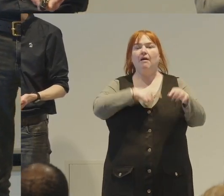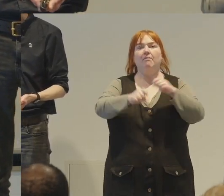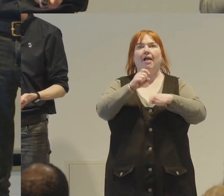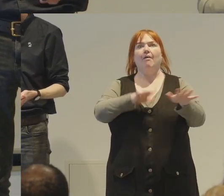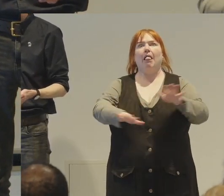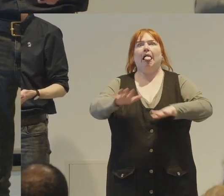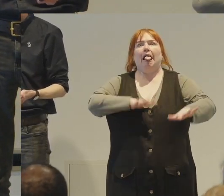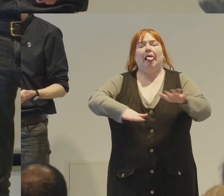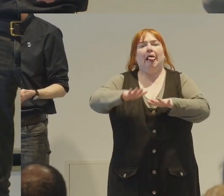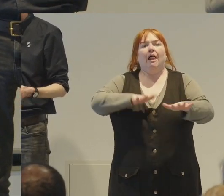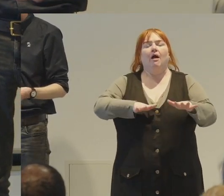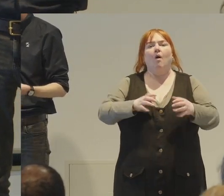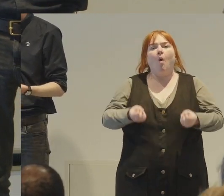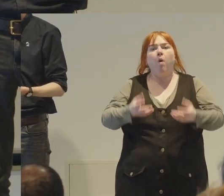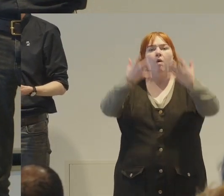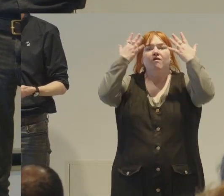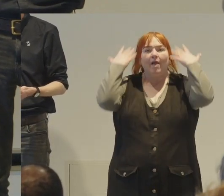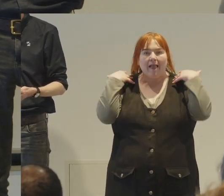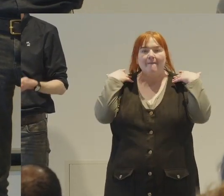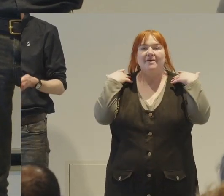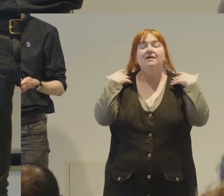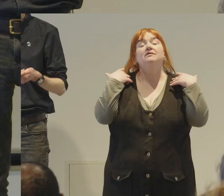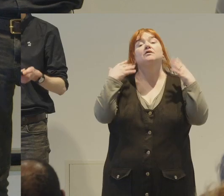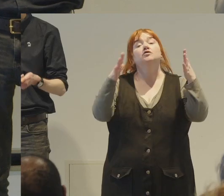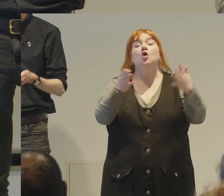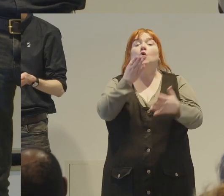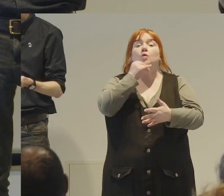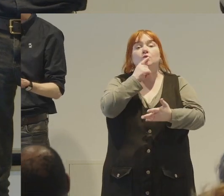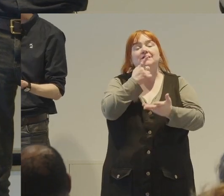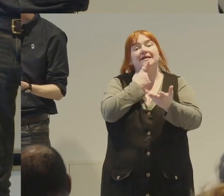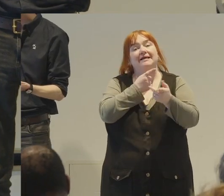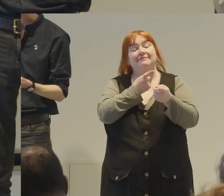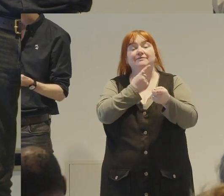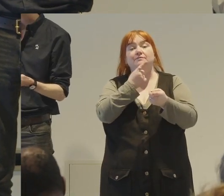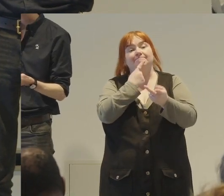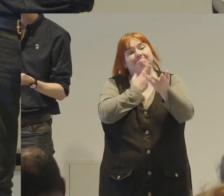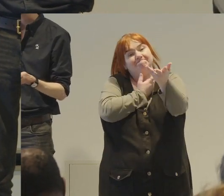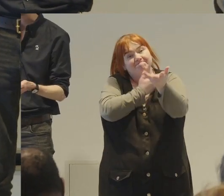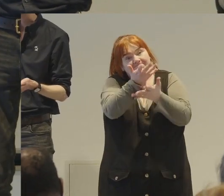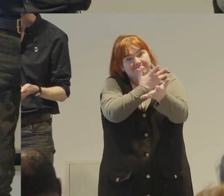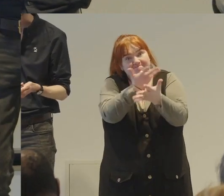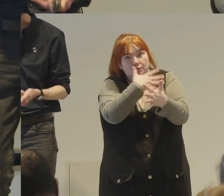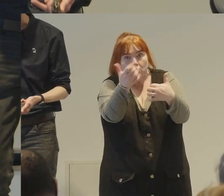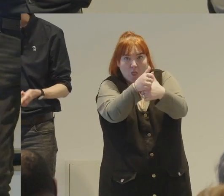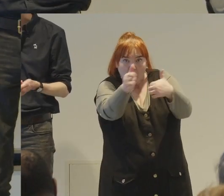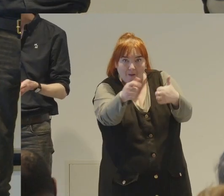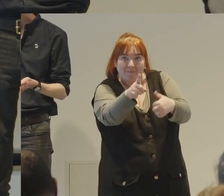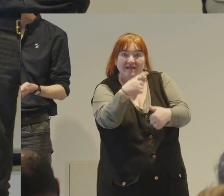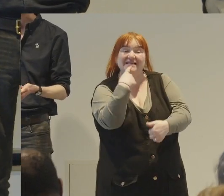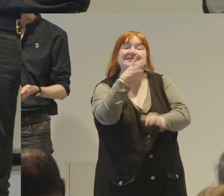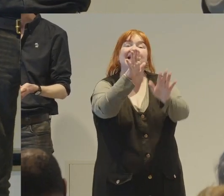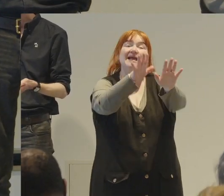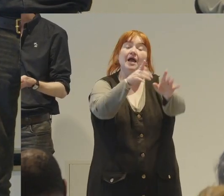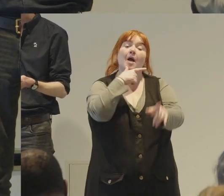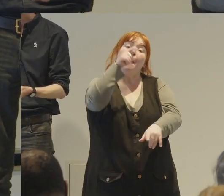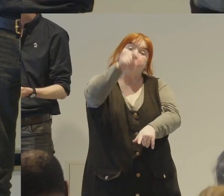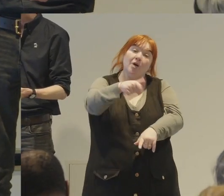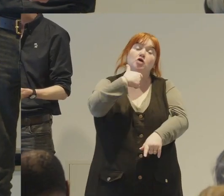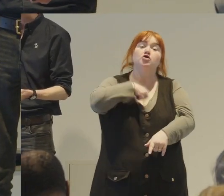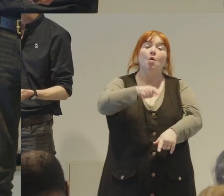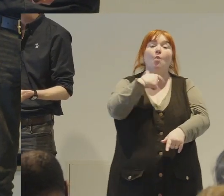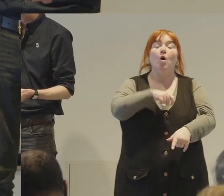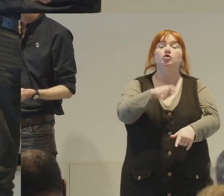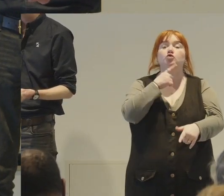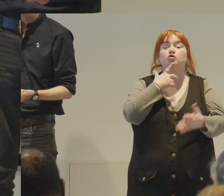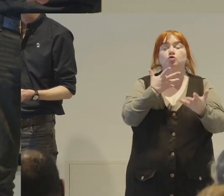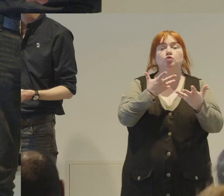at once. So the argument we often make is, look, this person wants to spread it out to manage their anxiety over money because they're not used to handling